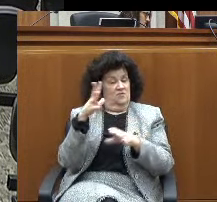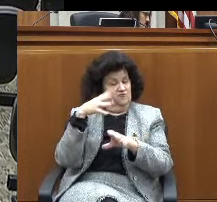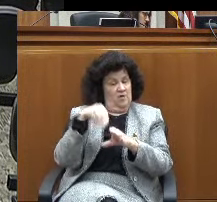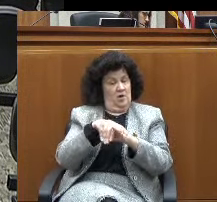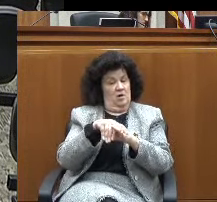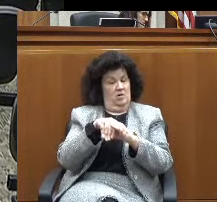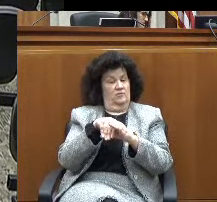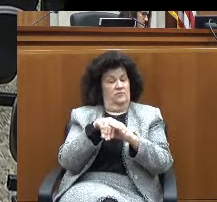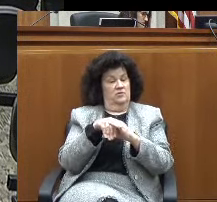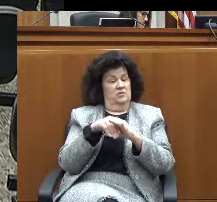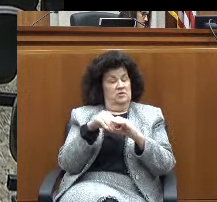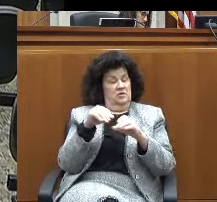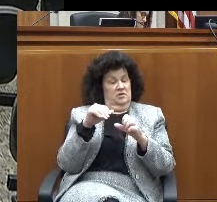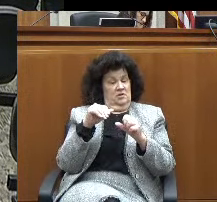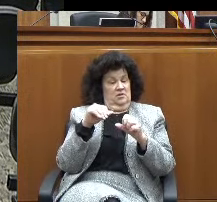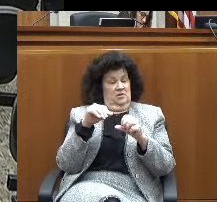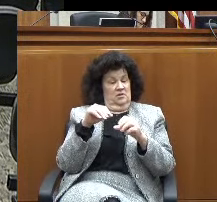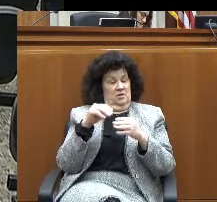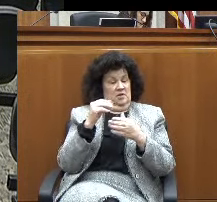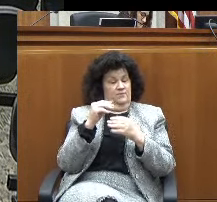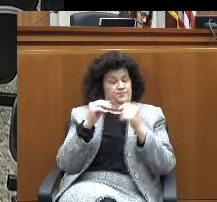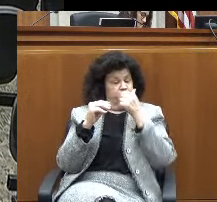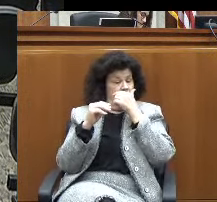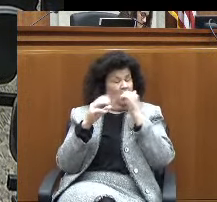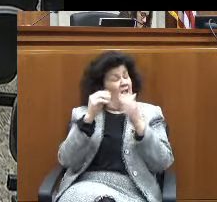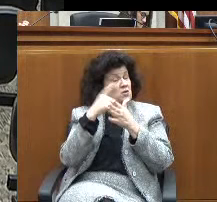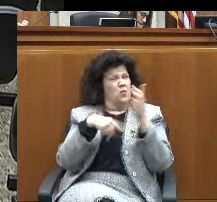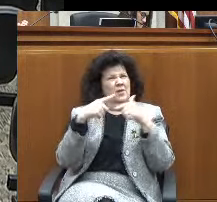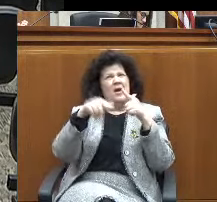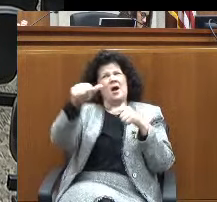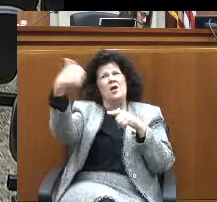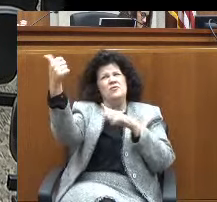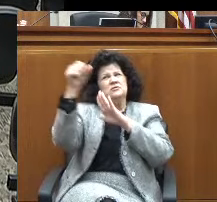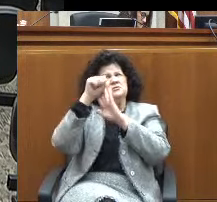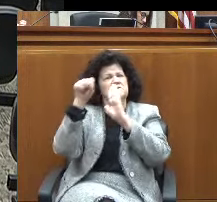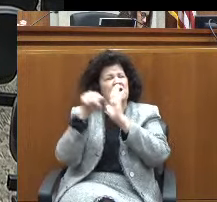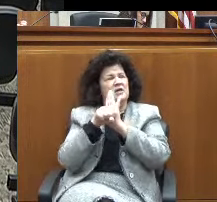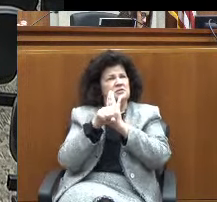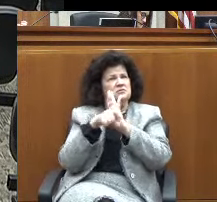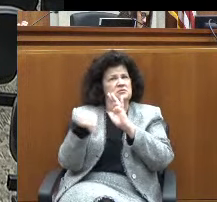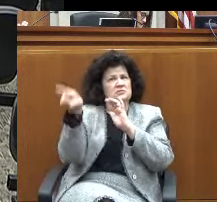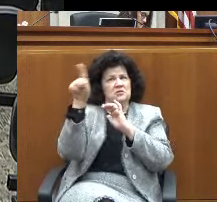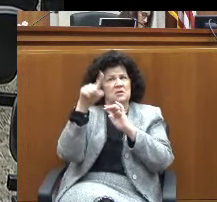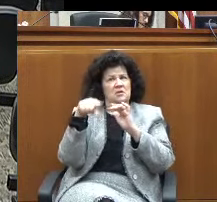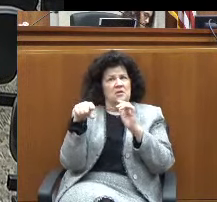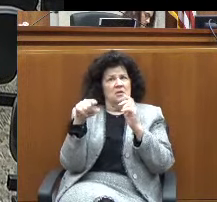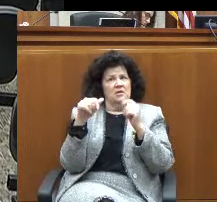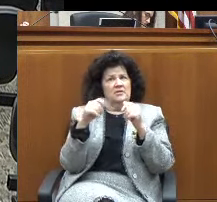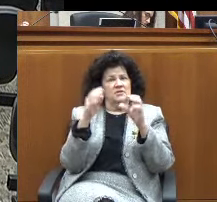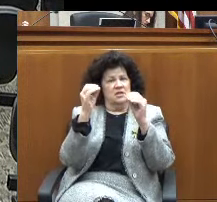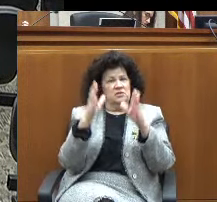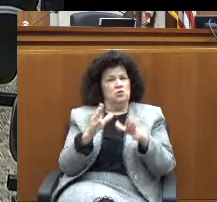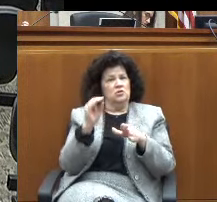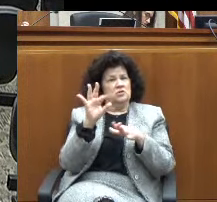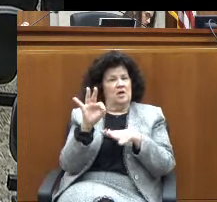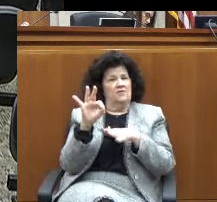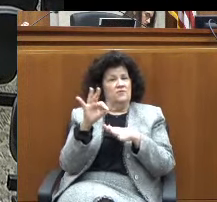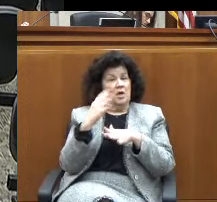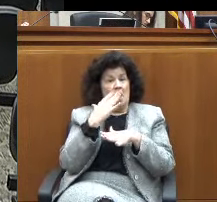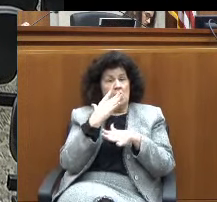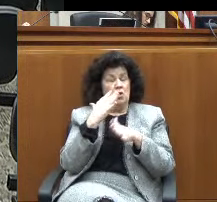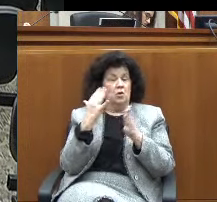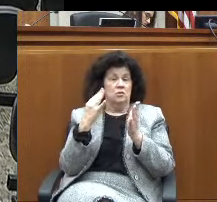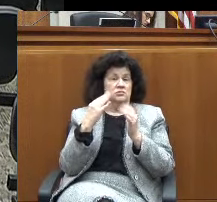other states is a really concerning trend of leaders of color, teachers of color leaving the profession and being harder to